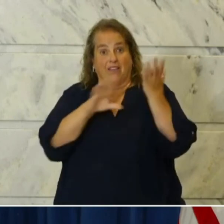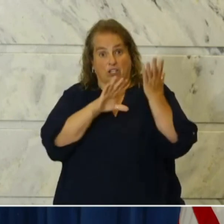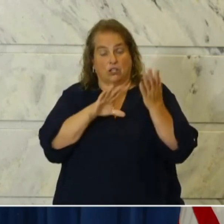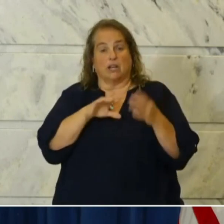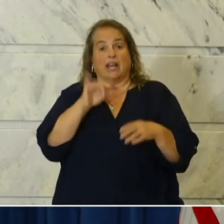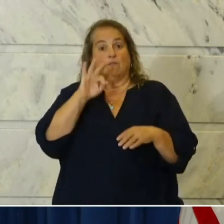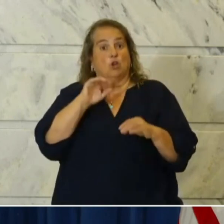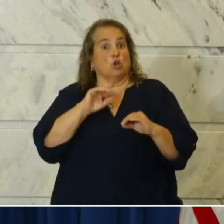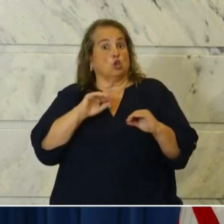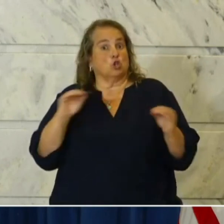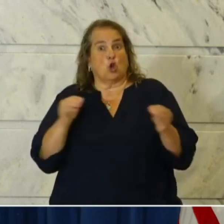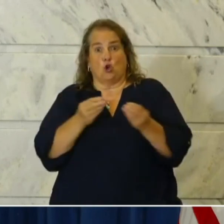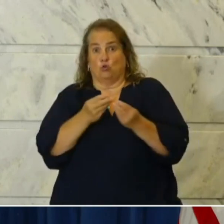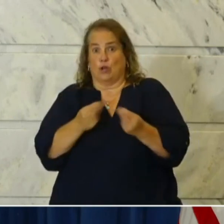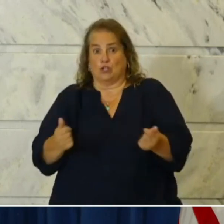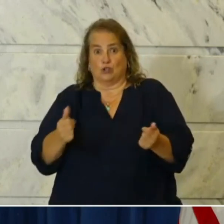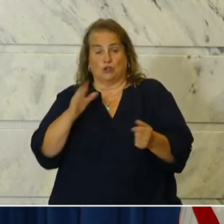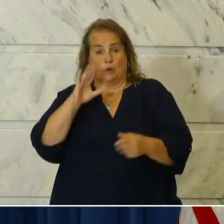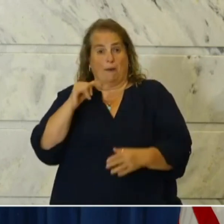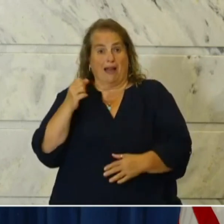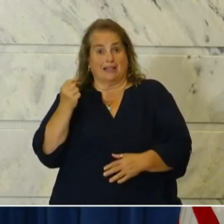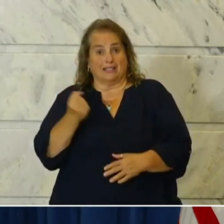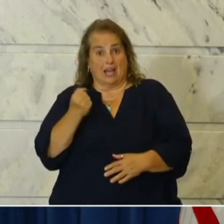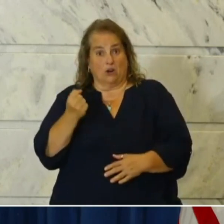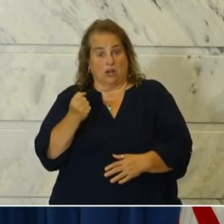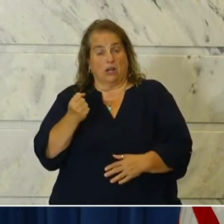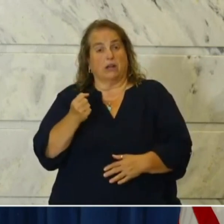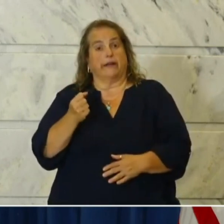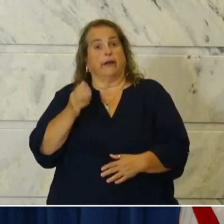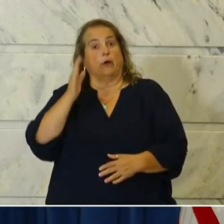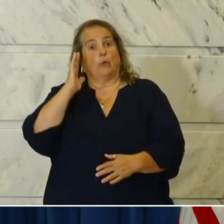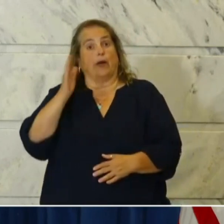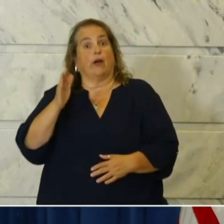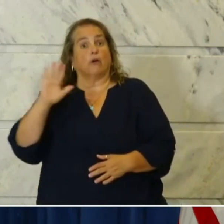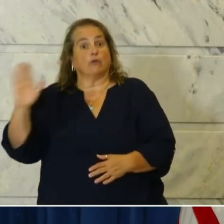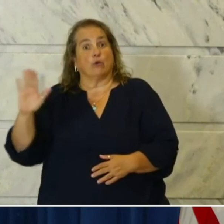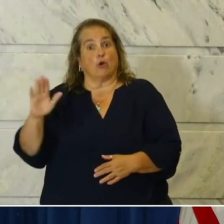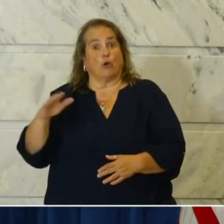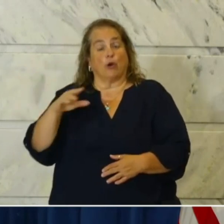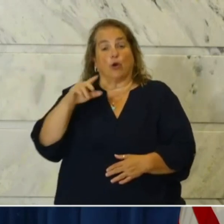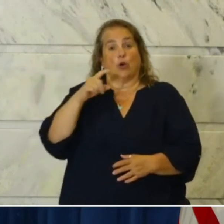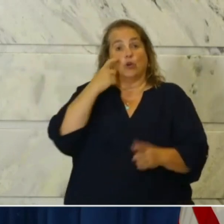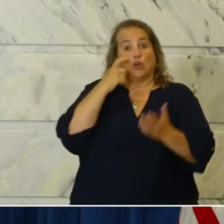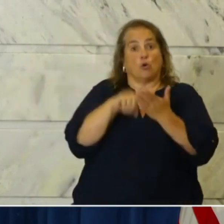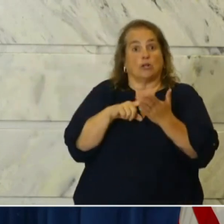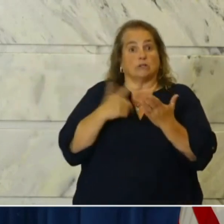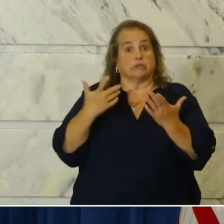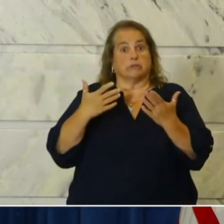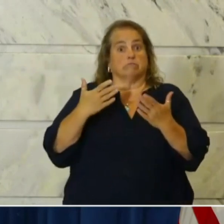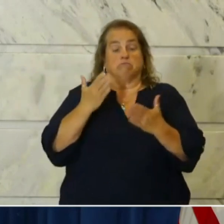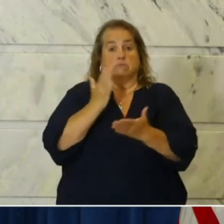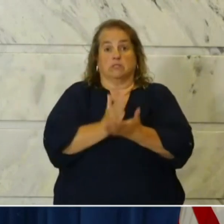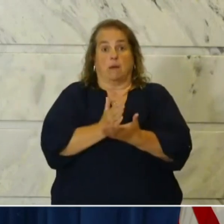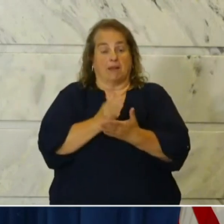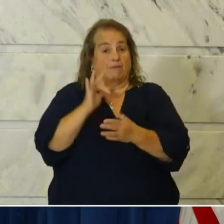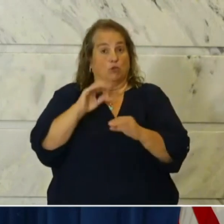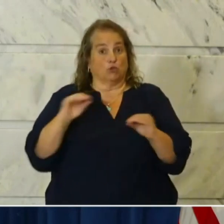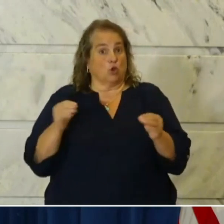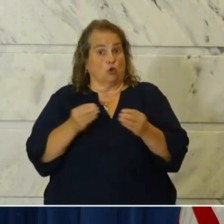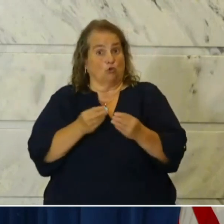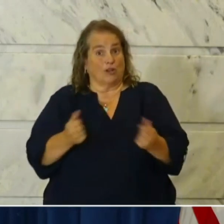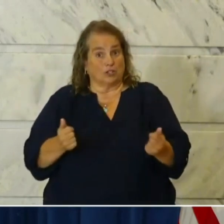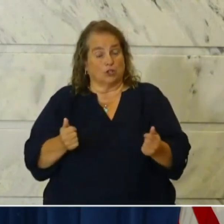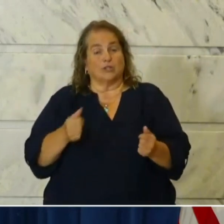still apply, or are those evictions now allowed based on the Supreme Court? The question is, if there's no resolution